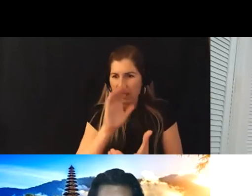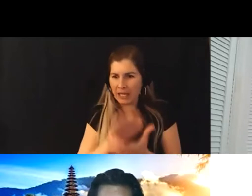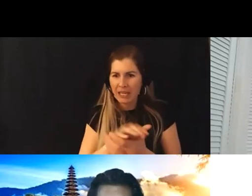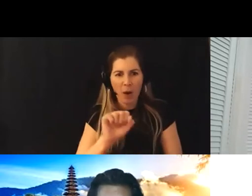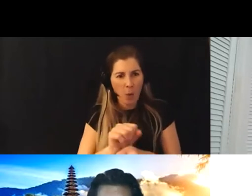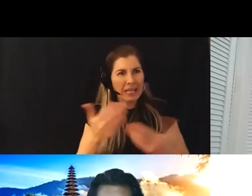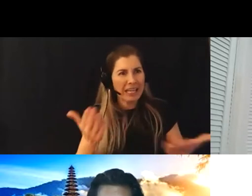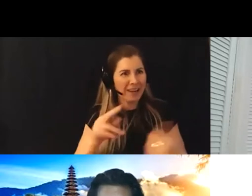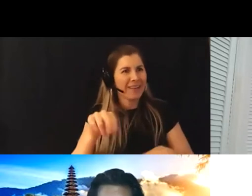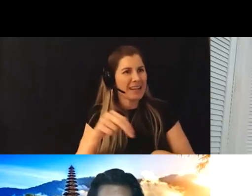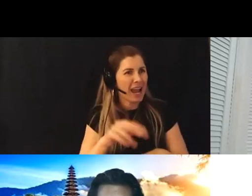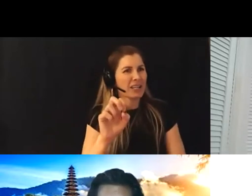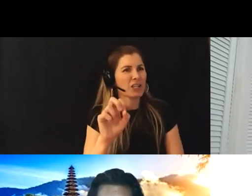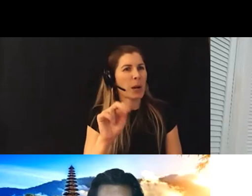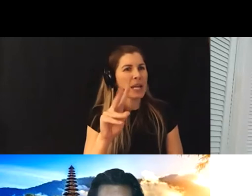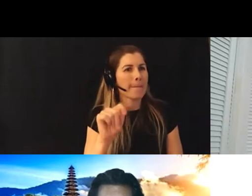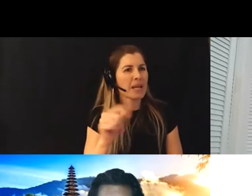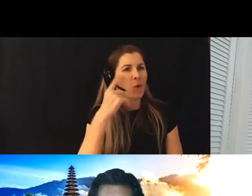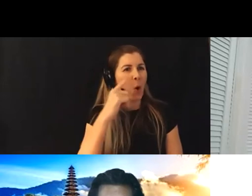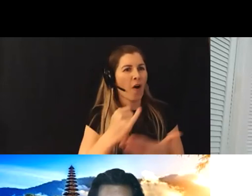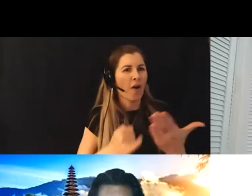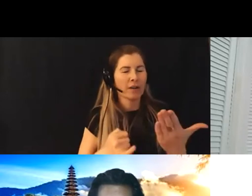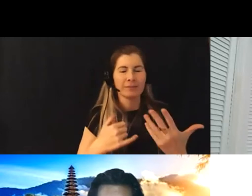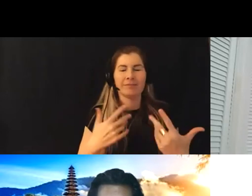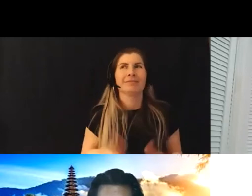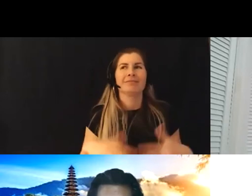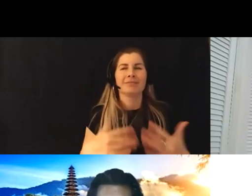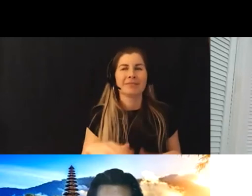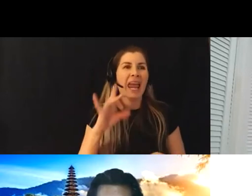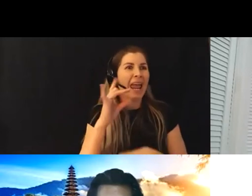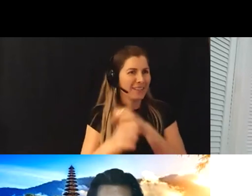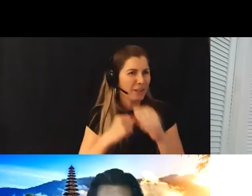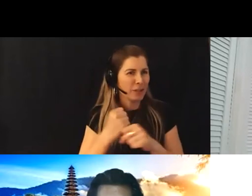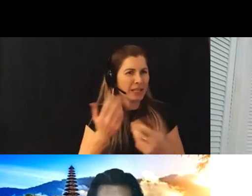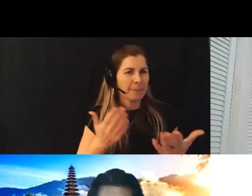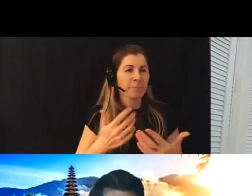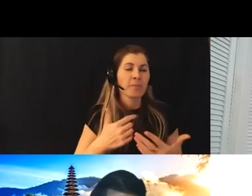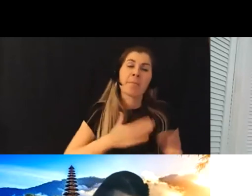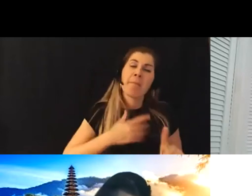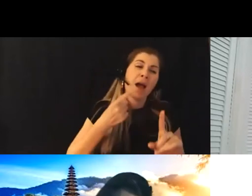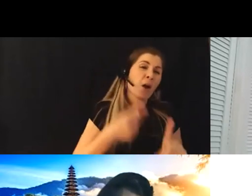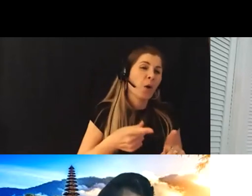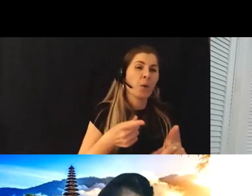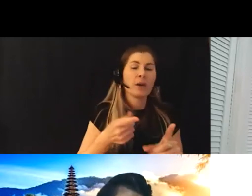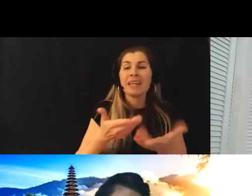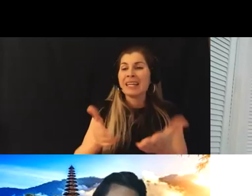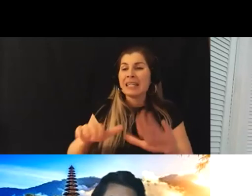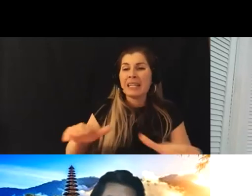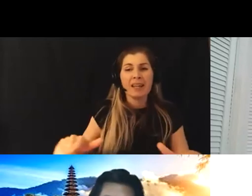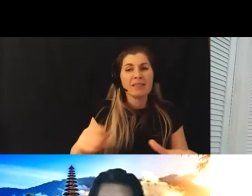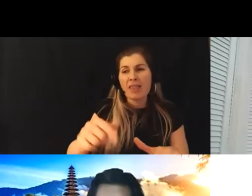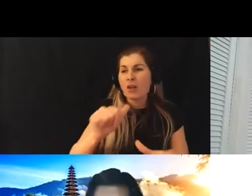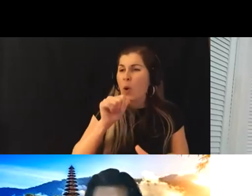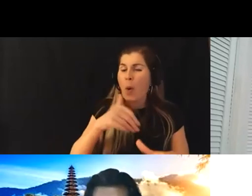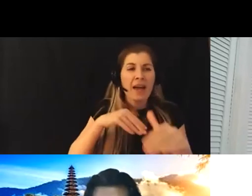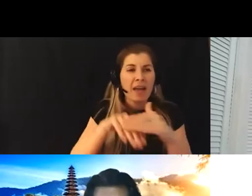been about 8 years. But all the work that I do is about ensuring kids that don't have access have the opportunity